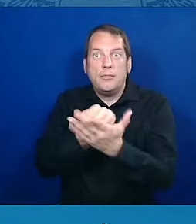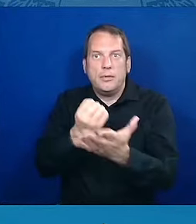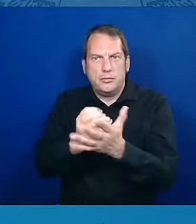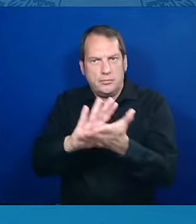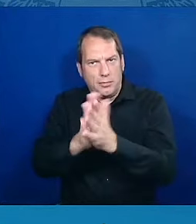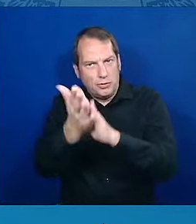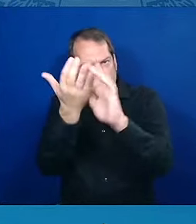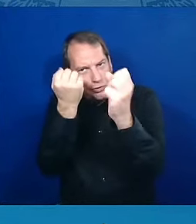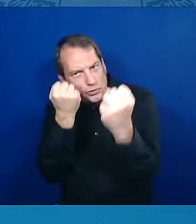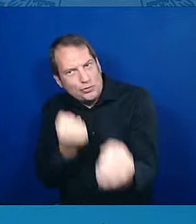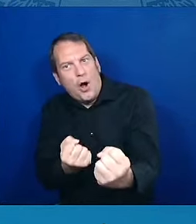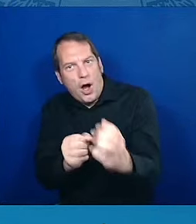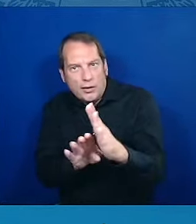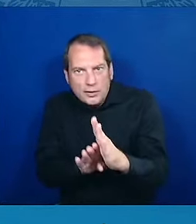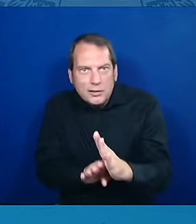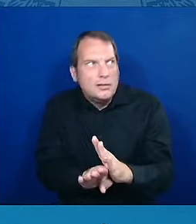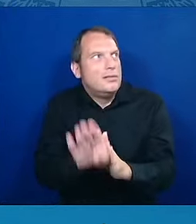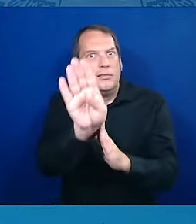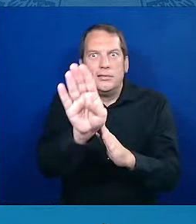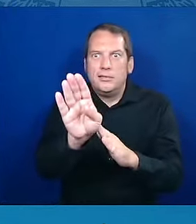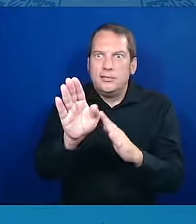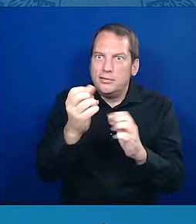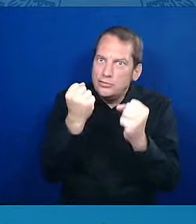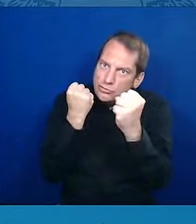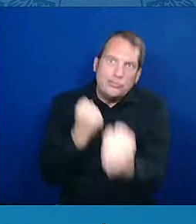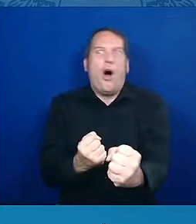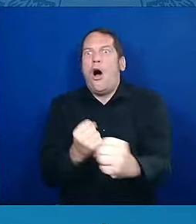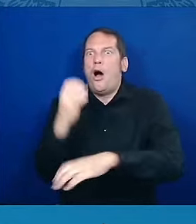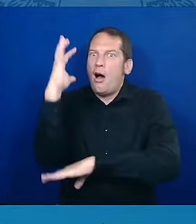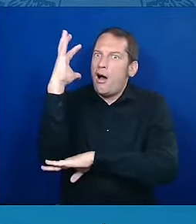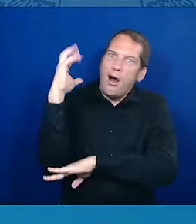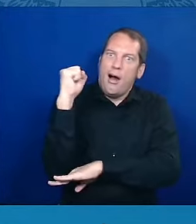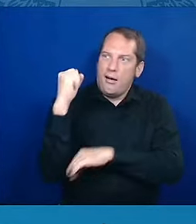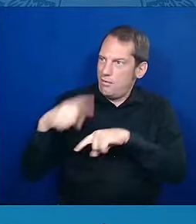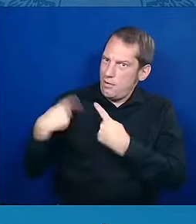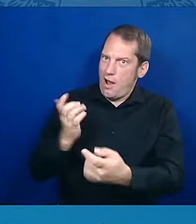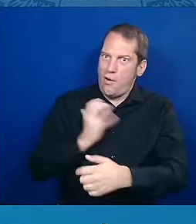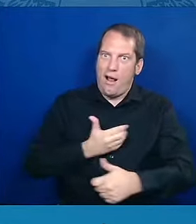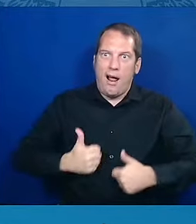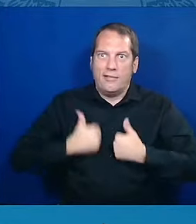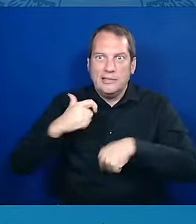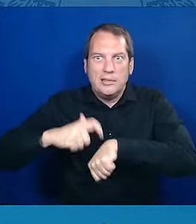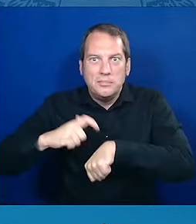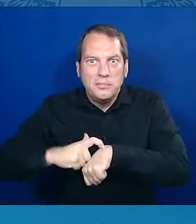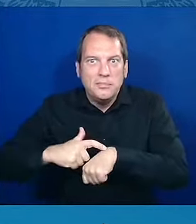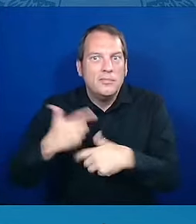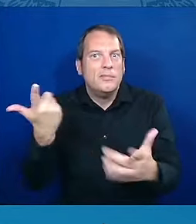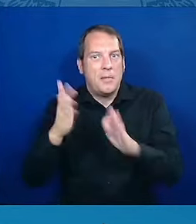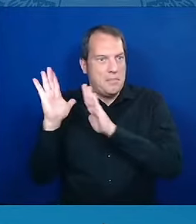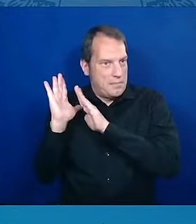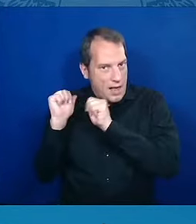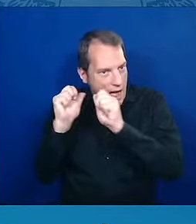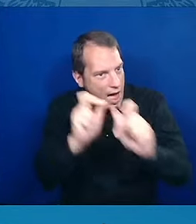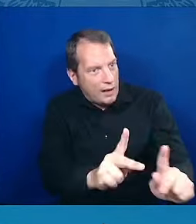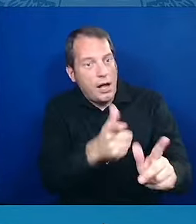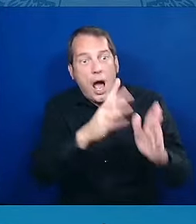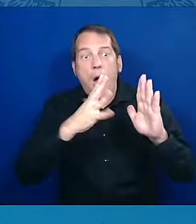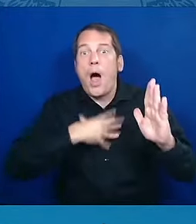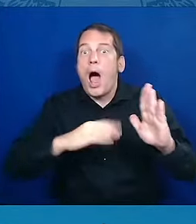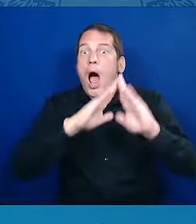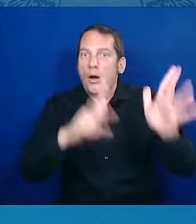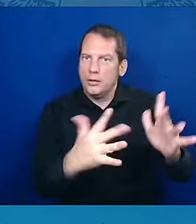They've restored integrity to the White House. This is the most